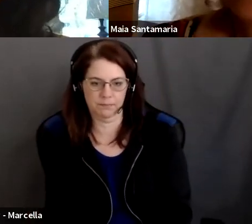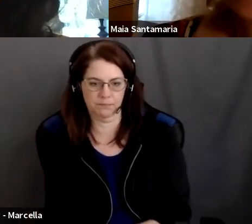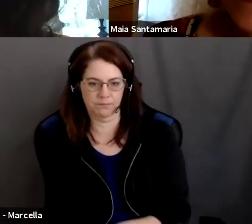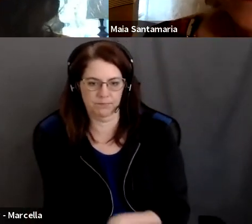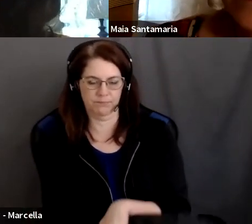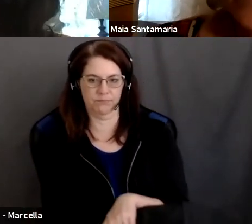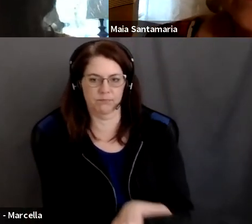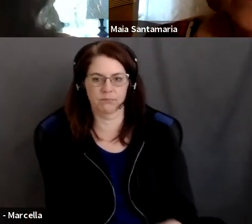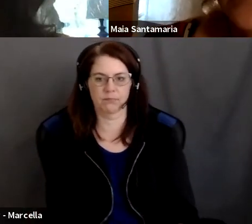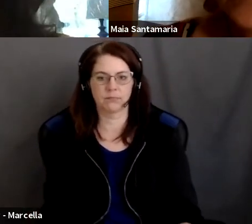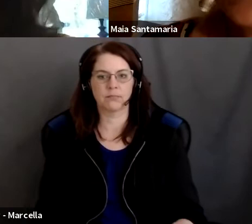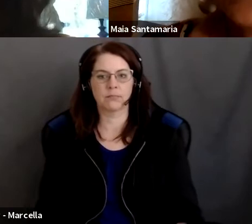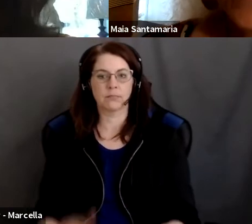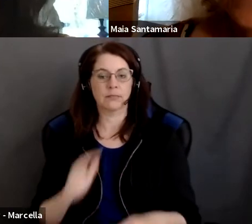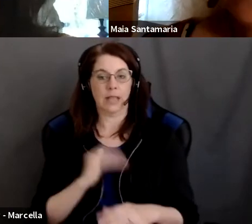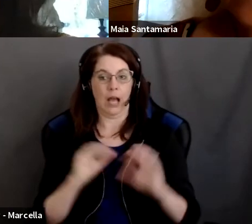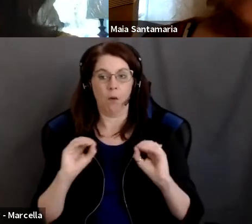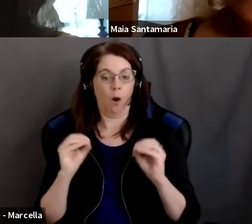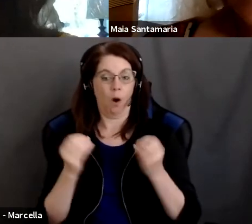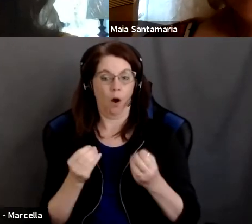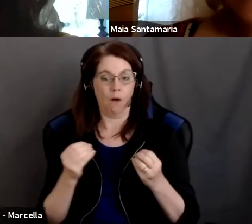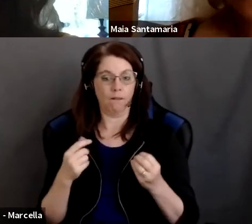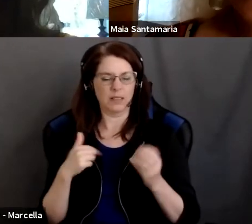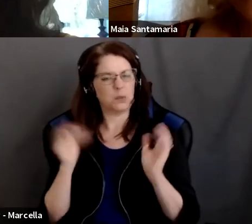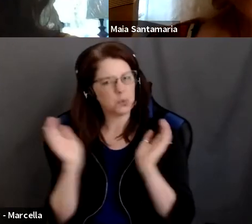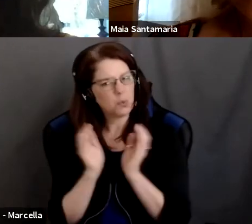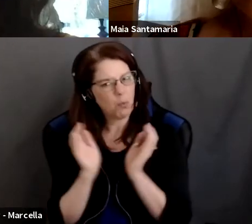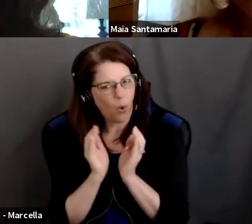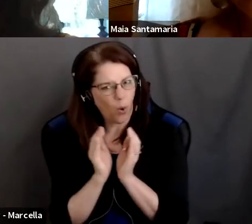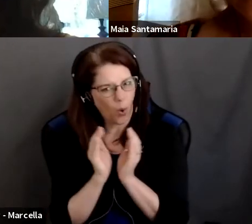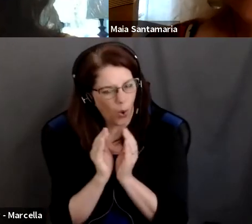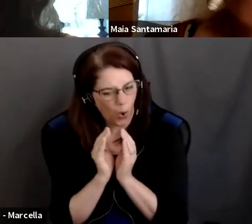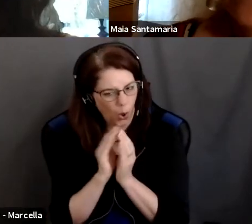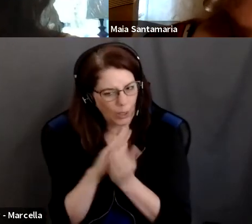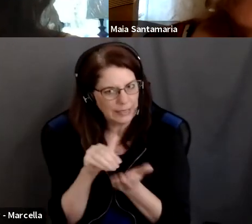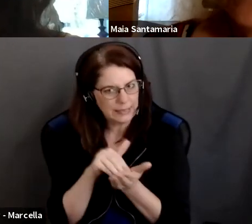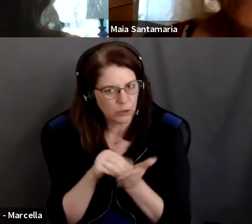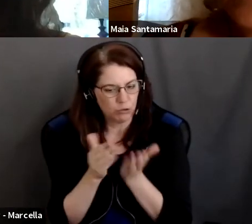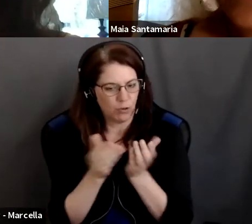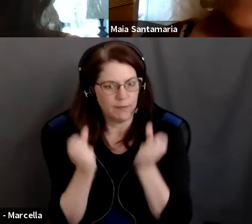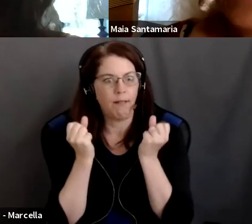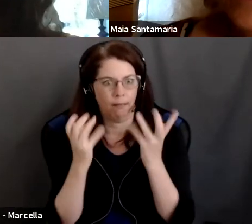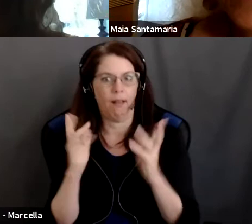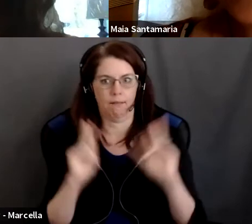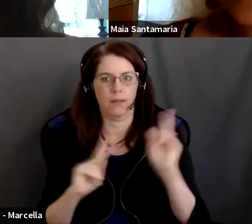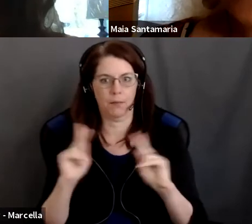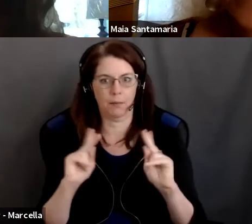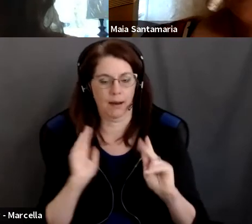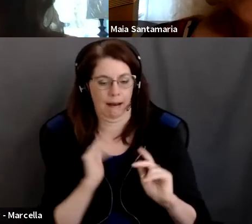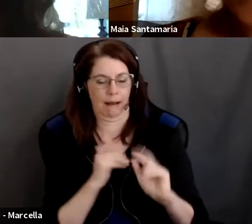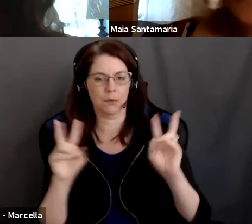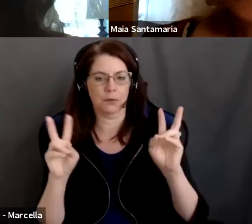We have a saying in our office, because we are a small center serving a lot of people, and that is